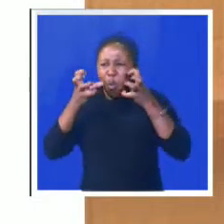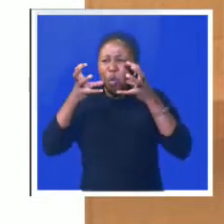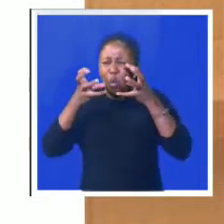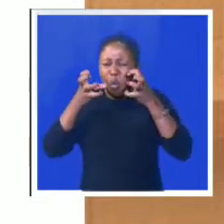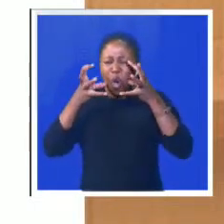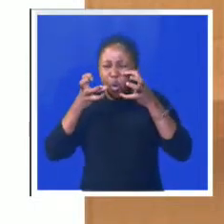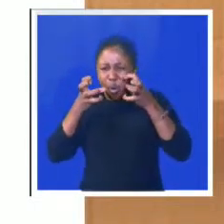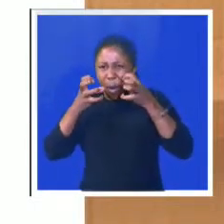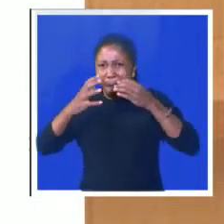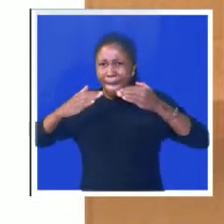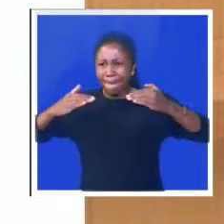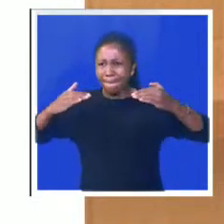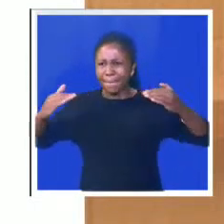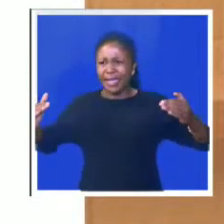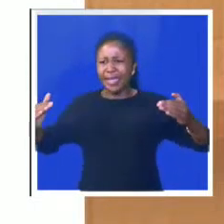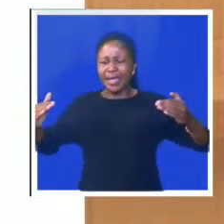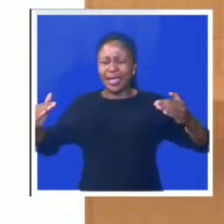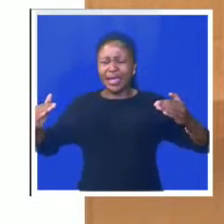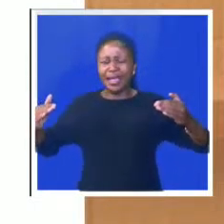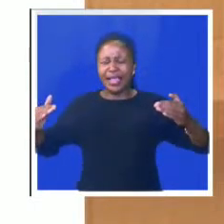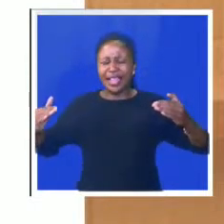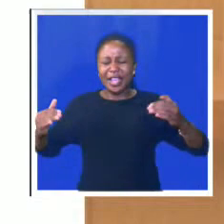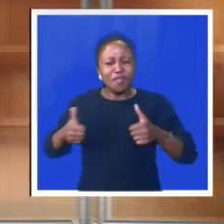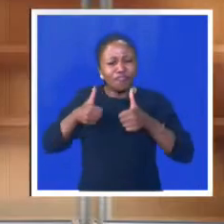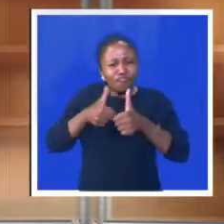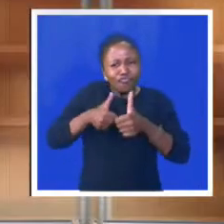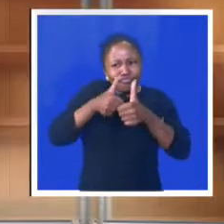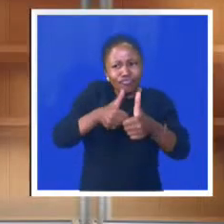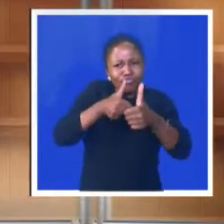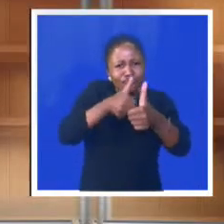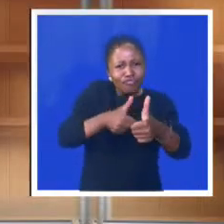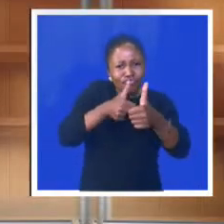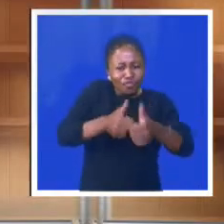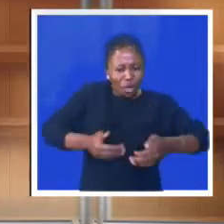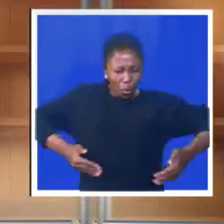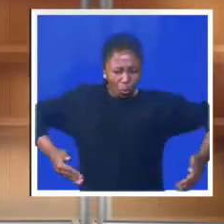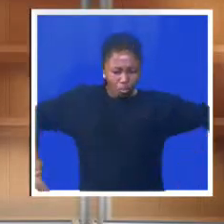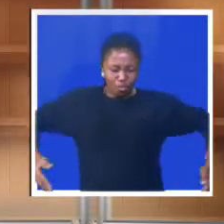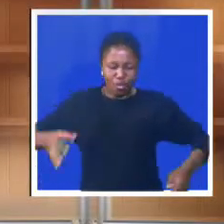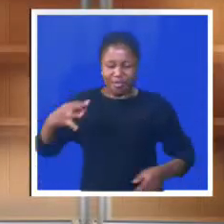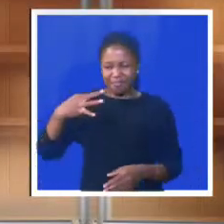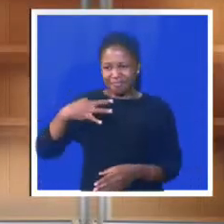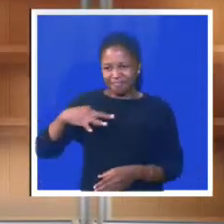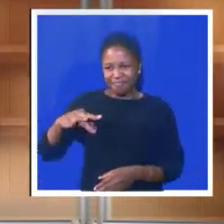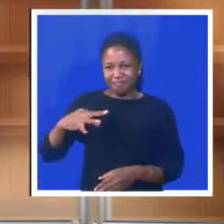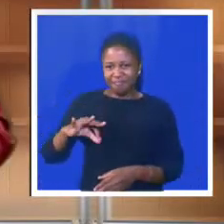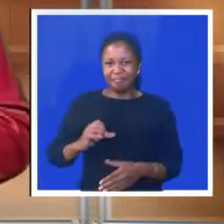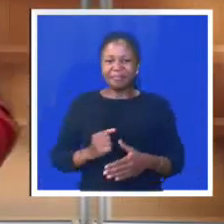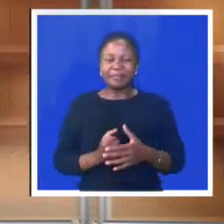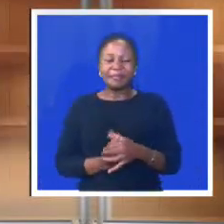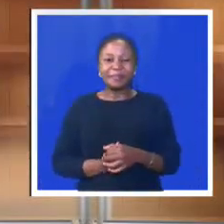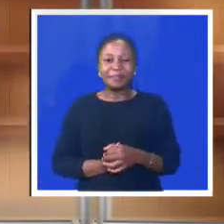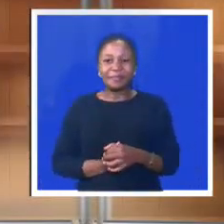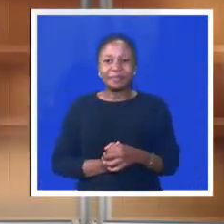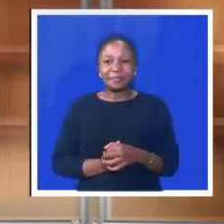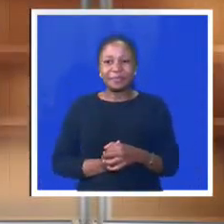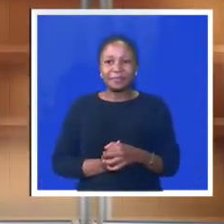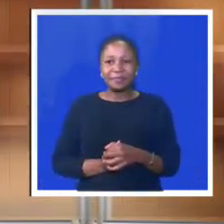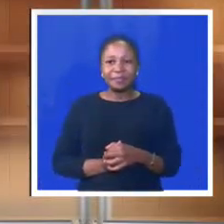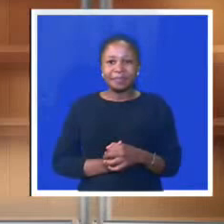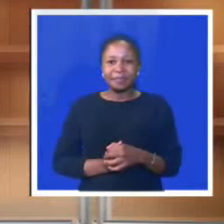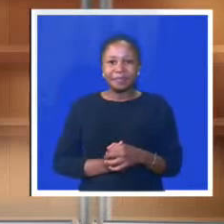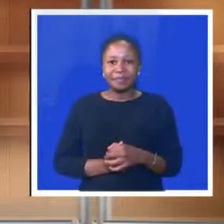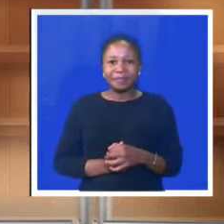ran behind the fat girl. All right, dear learner, I've